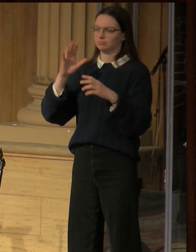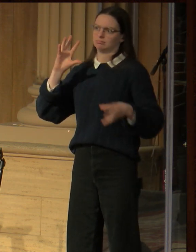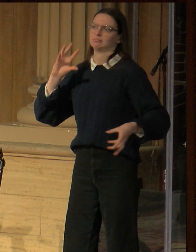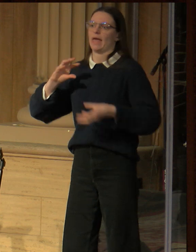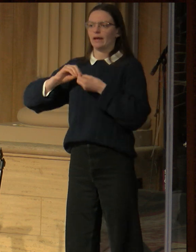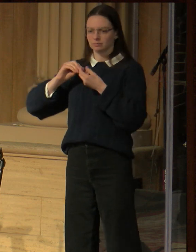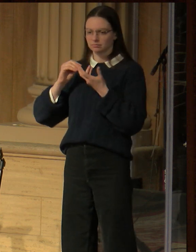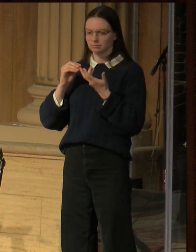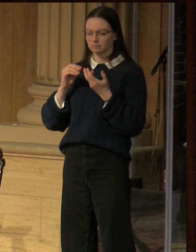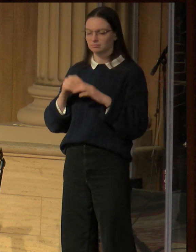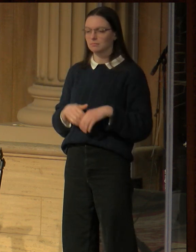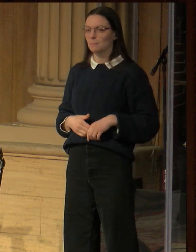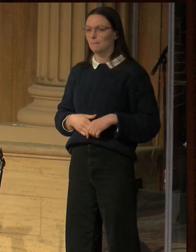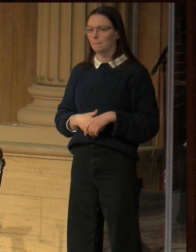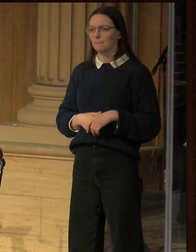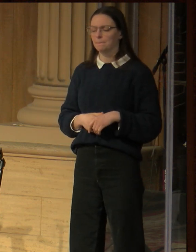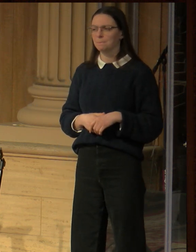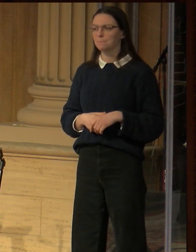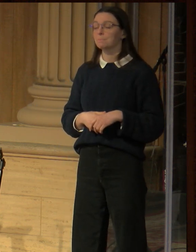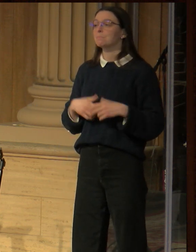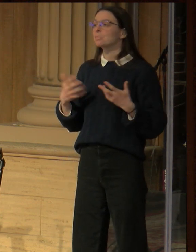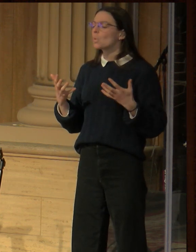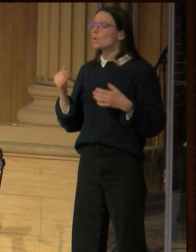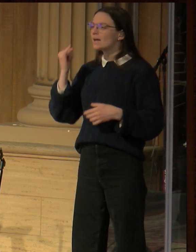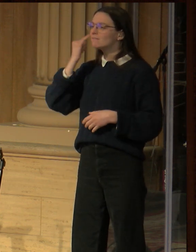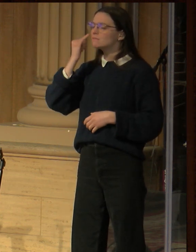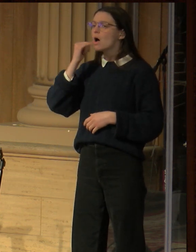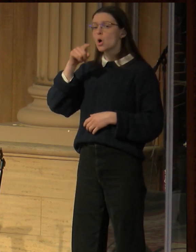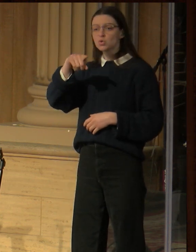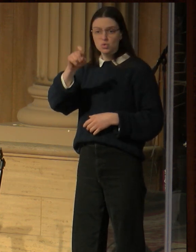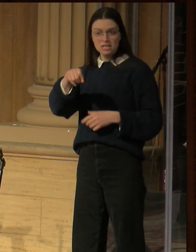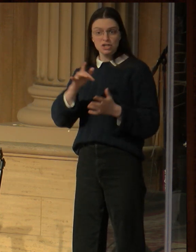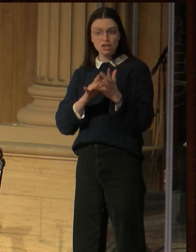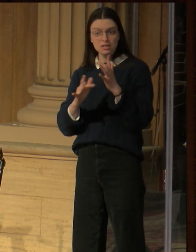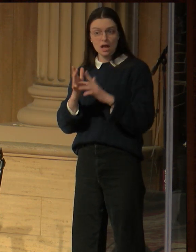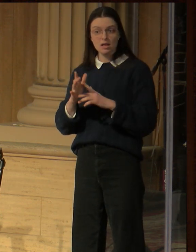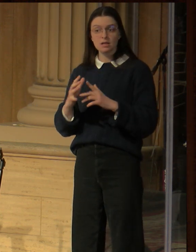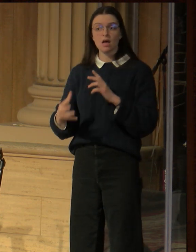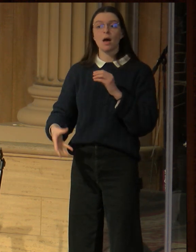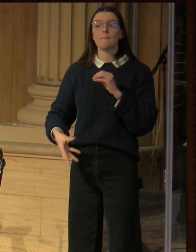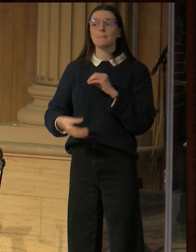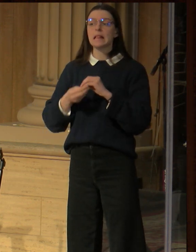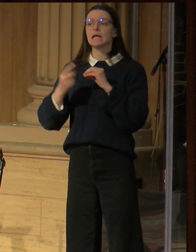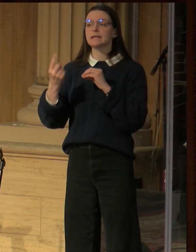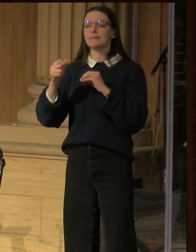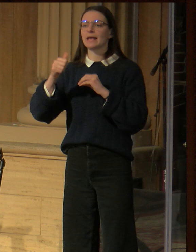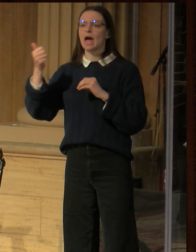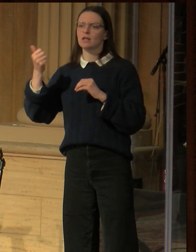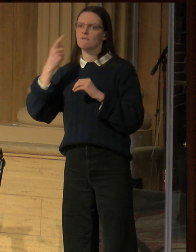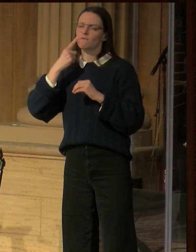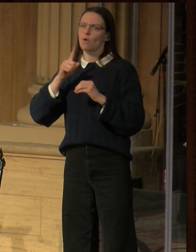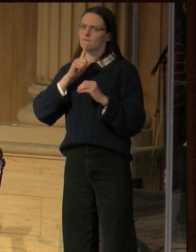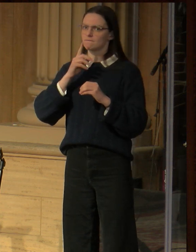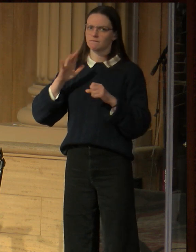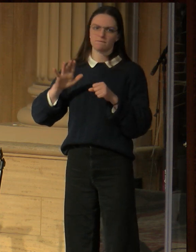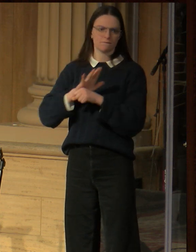Or Jesus plus teaching can also be where we say you need Jesus plus something else to fully thrive as a Christian.